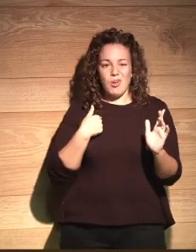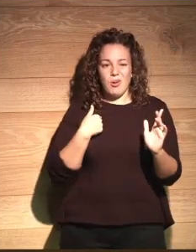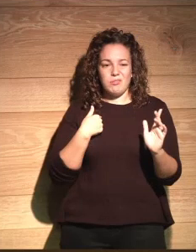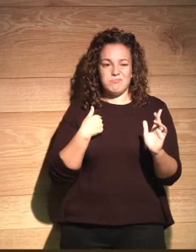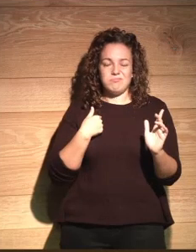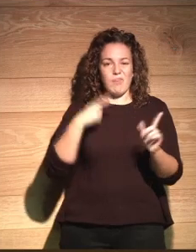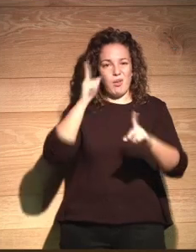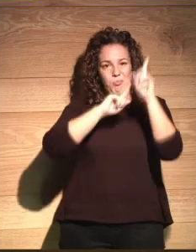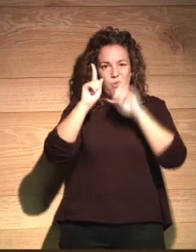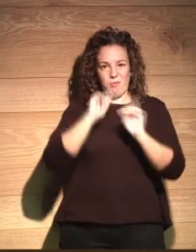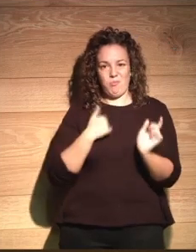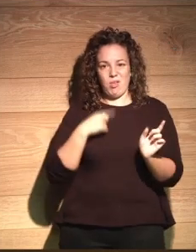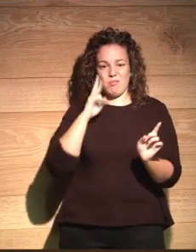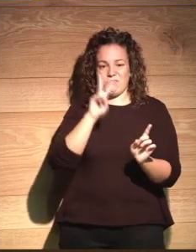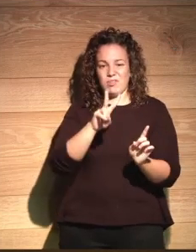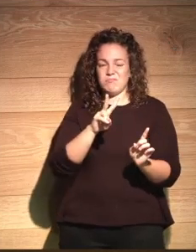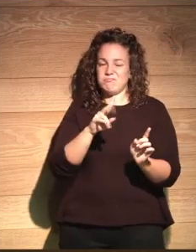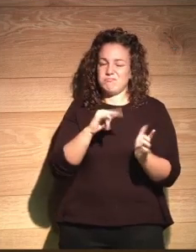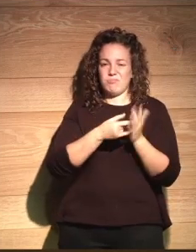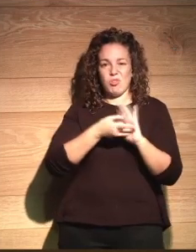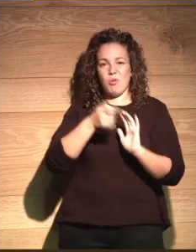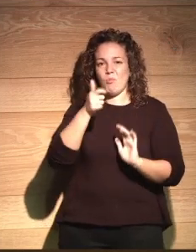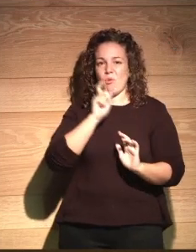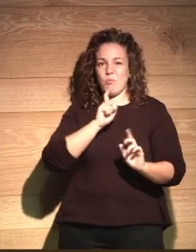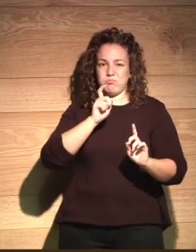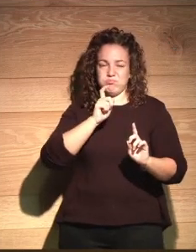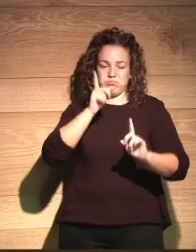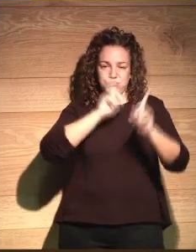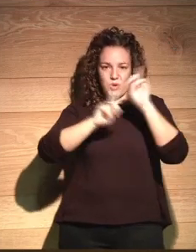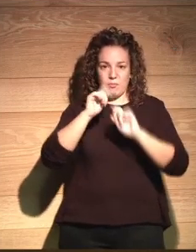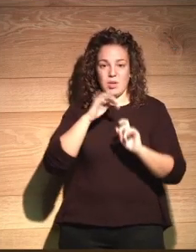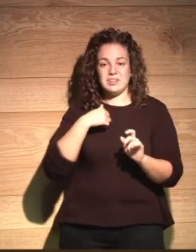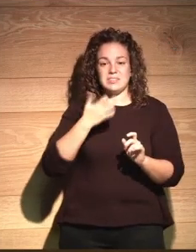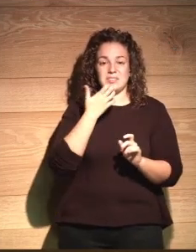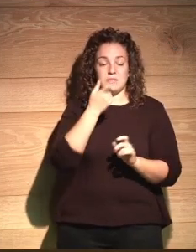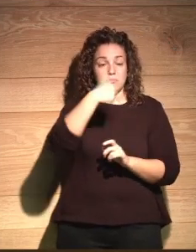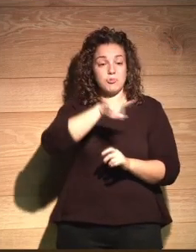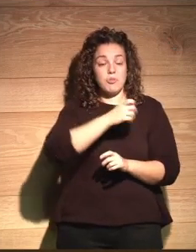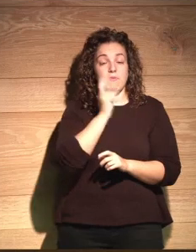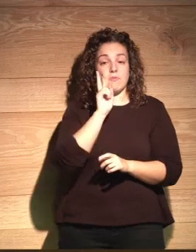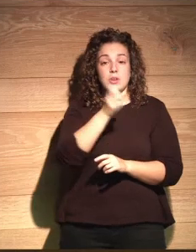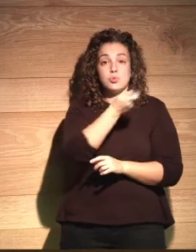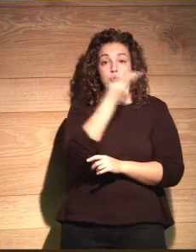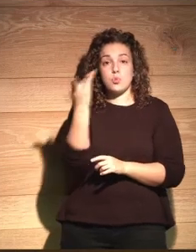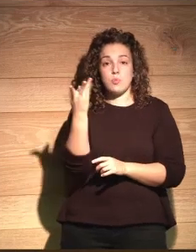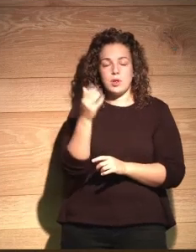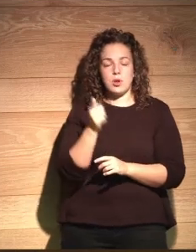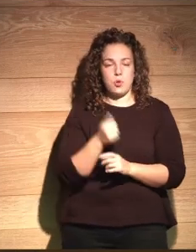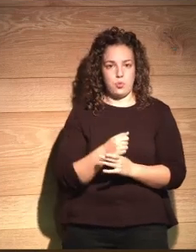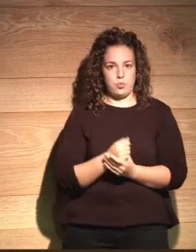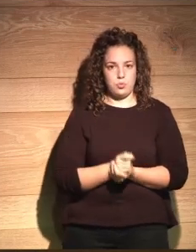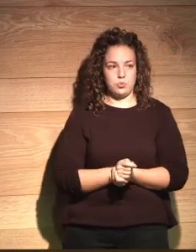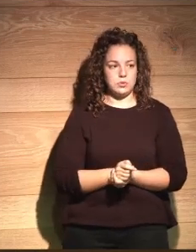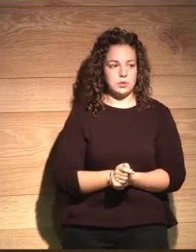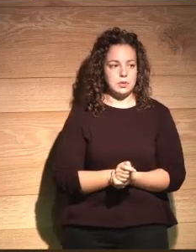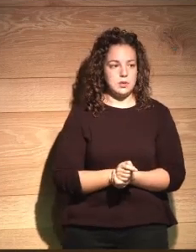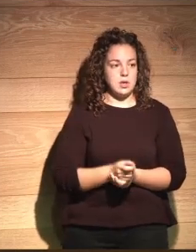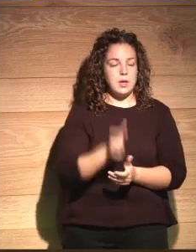admire. In fact, I find it deeply troublesome. And if you see the figures,